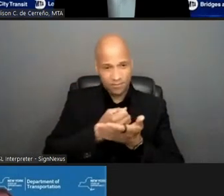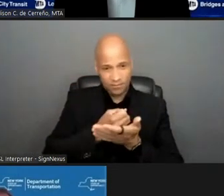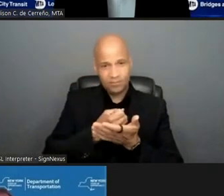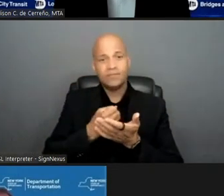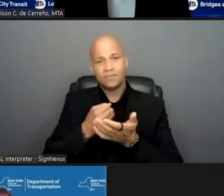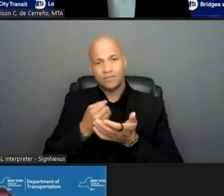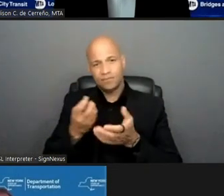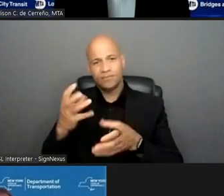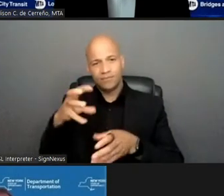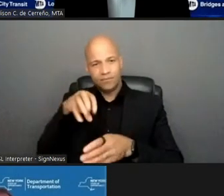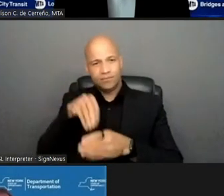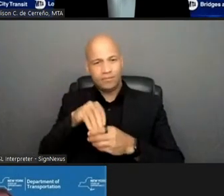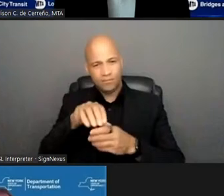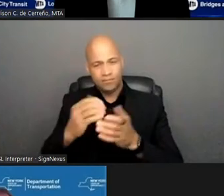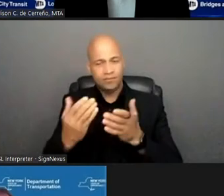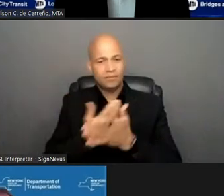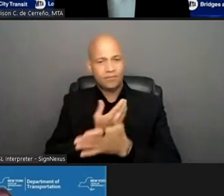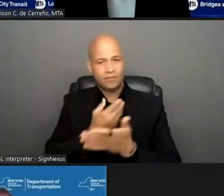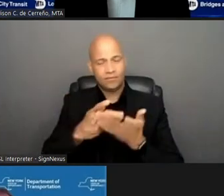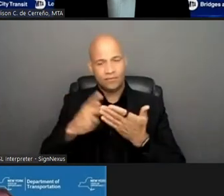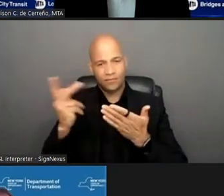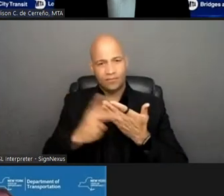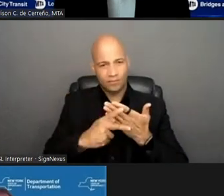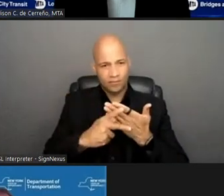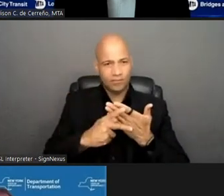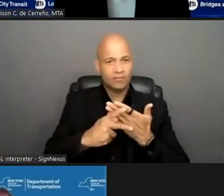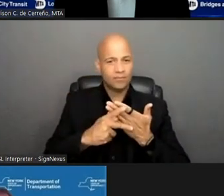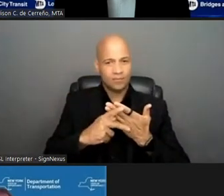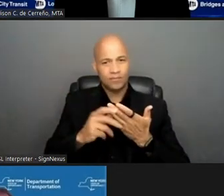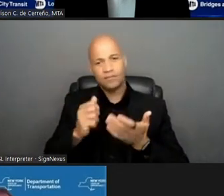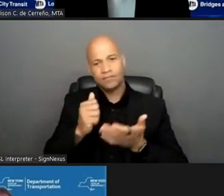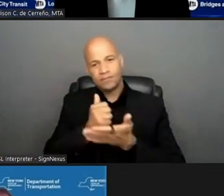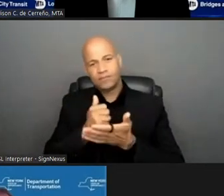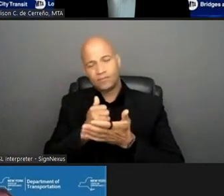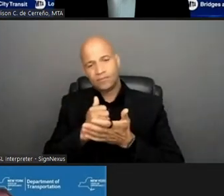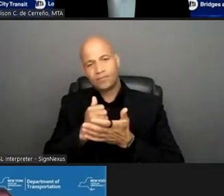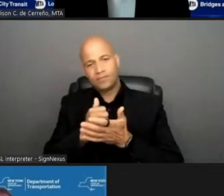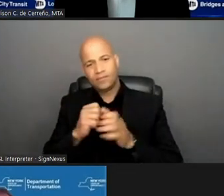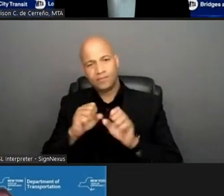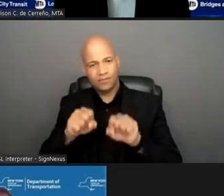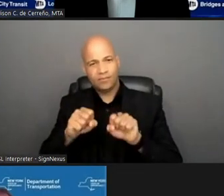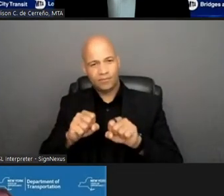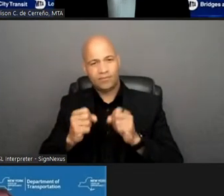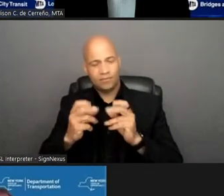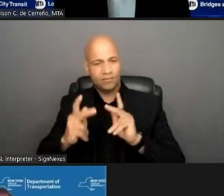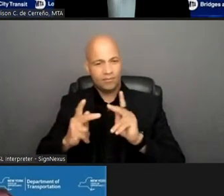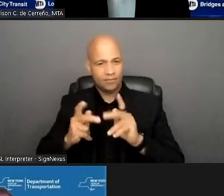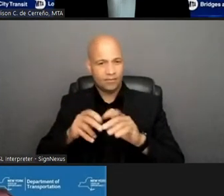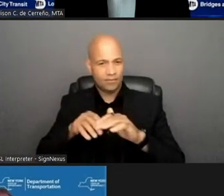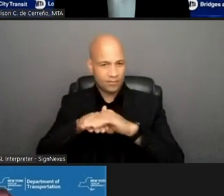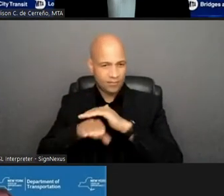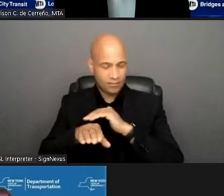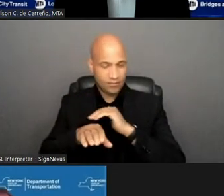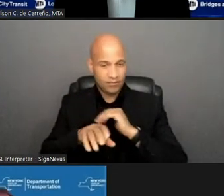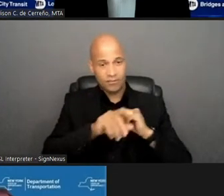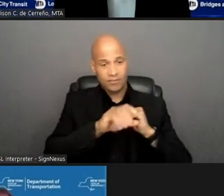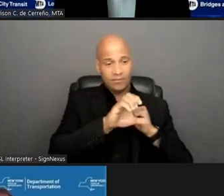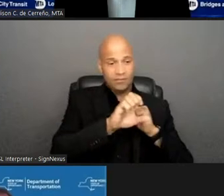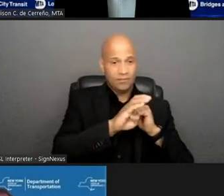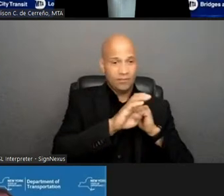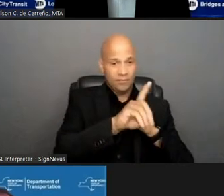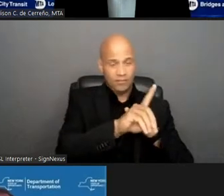congestion pricing program to increase bonding capacity because the proposed CBD tolls are higher than the